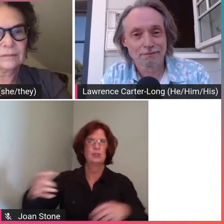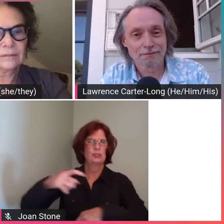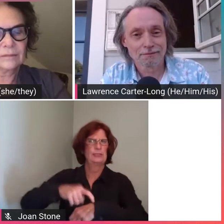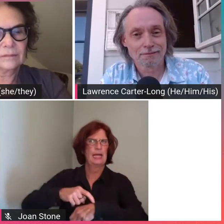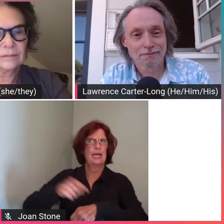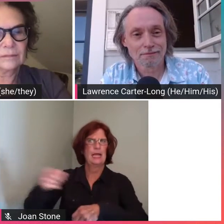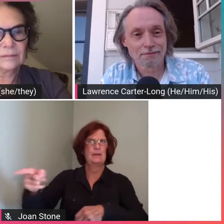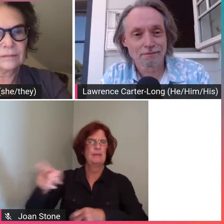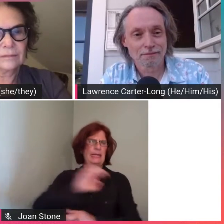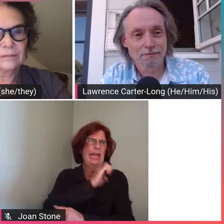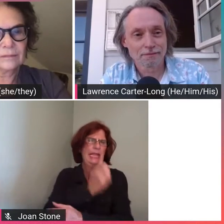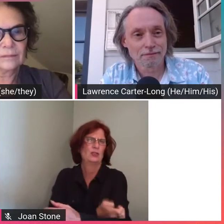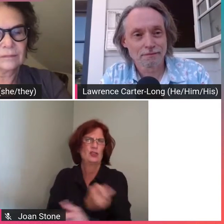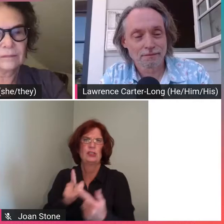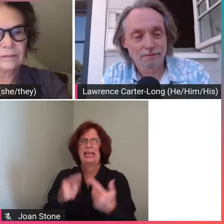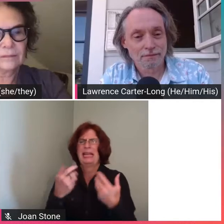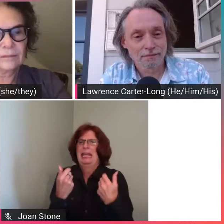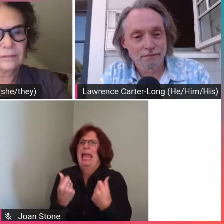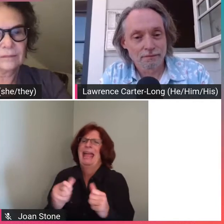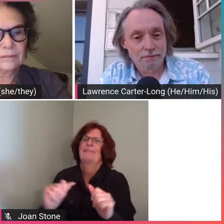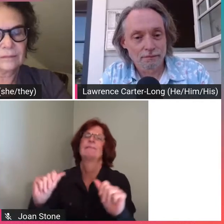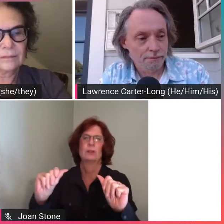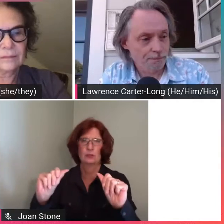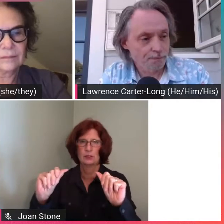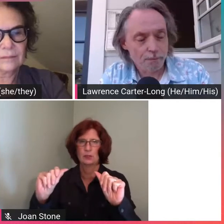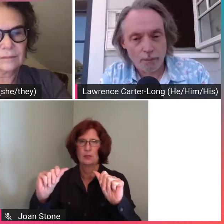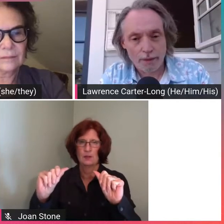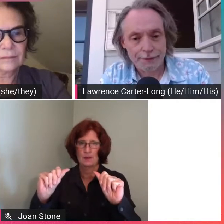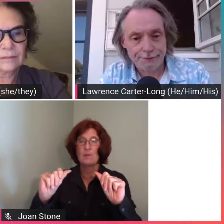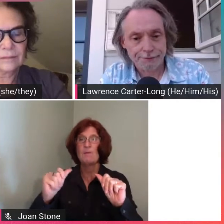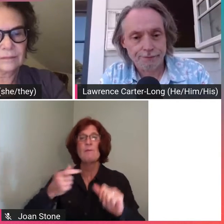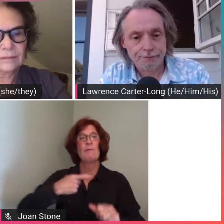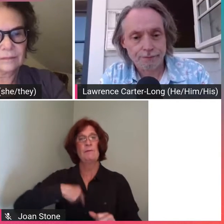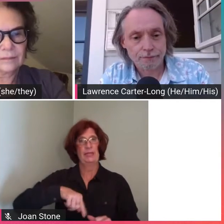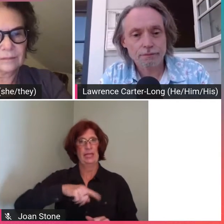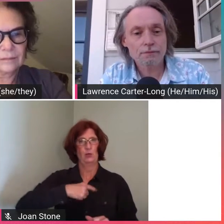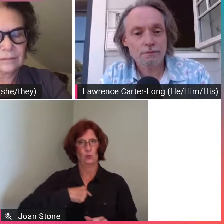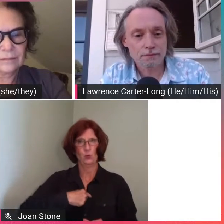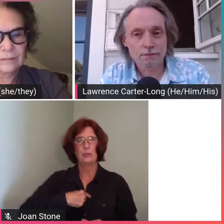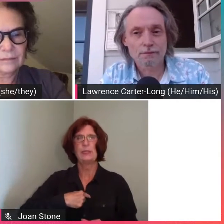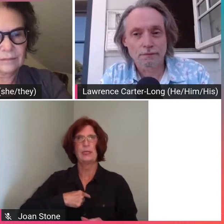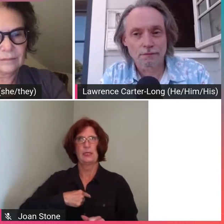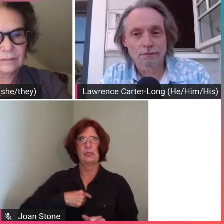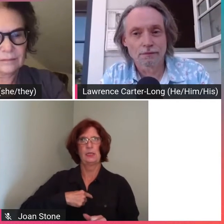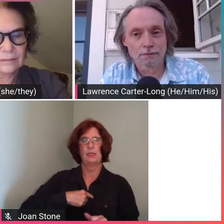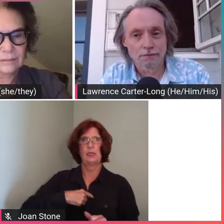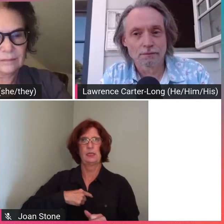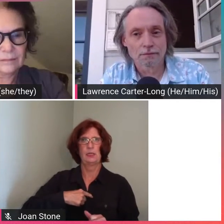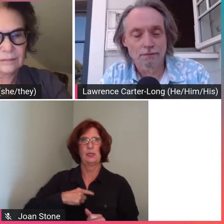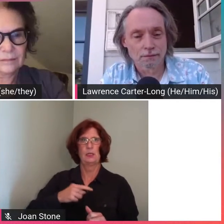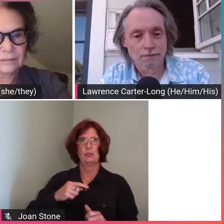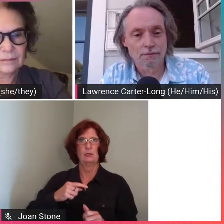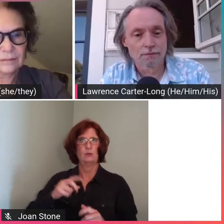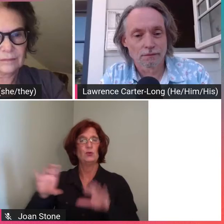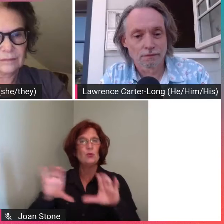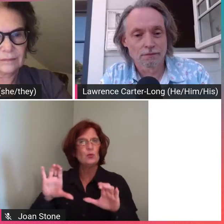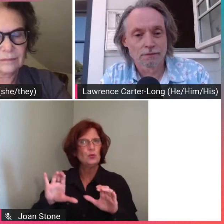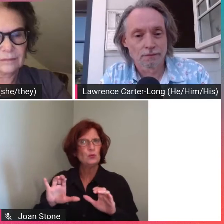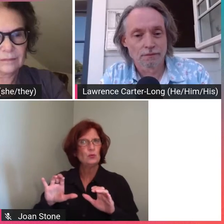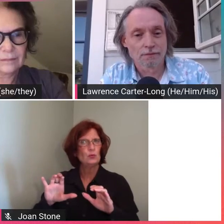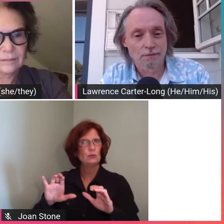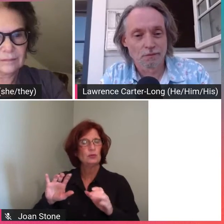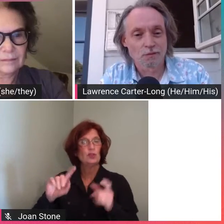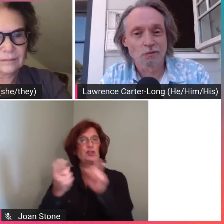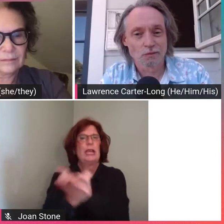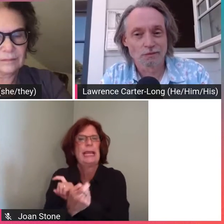and effort that we put into dealing with these tropes in our everyday lives is just